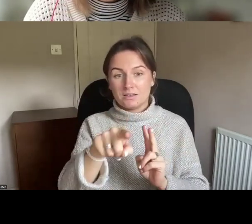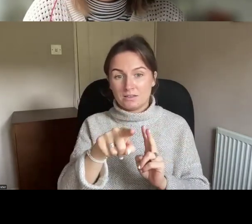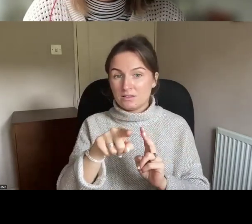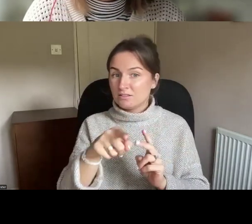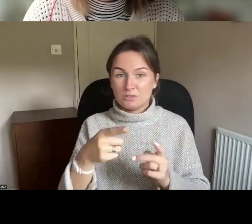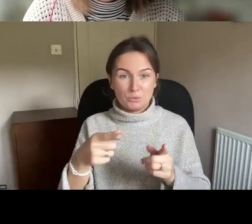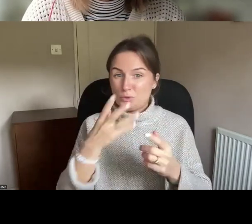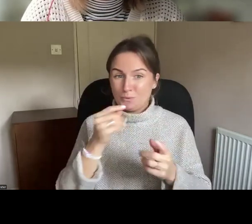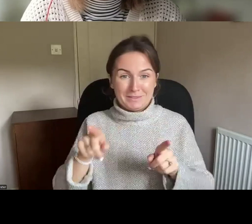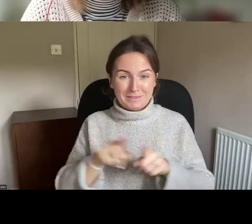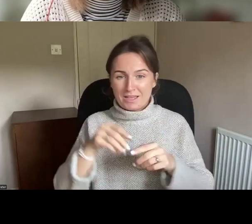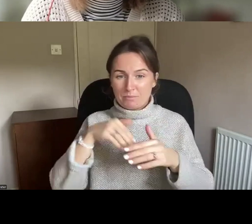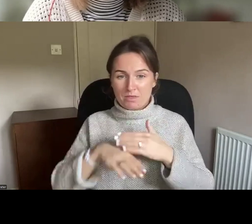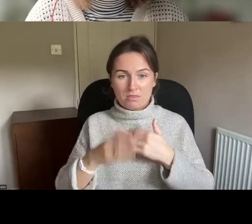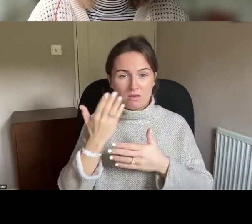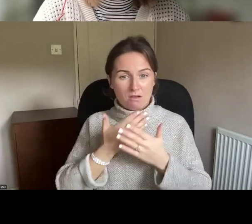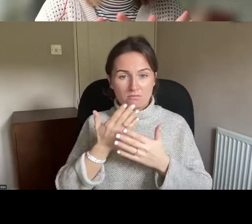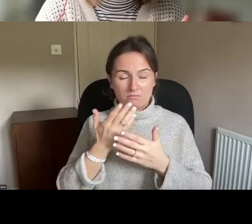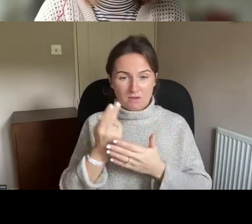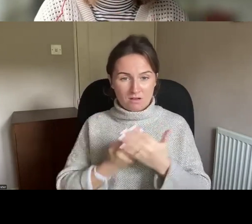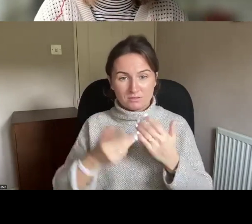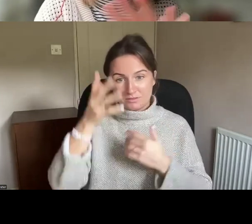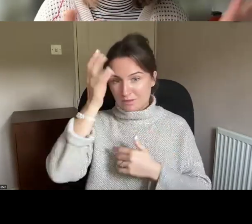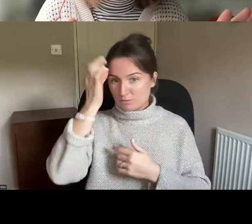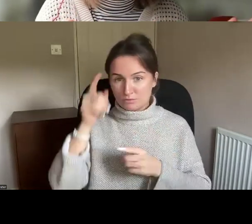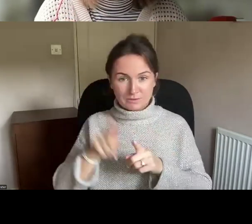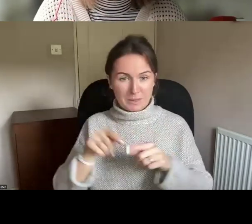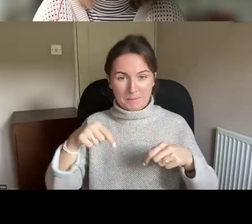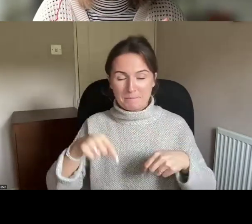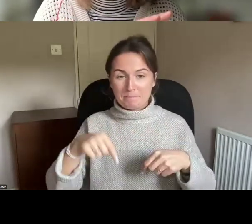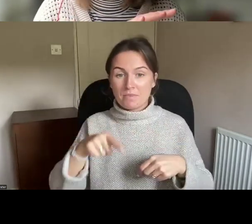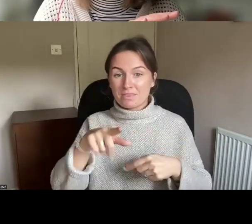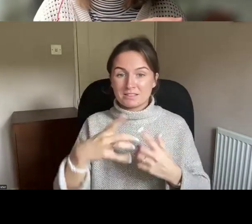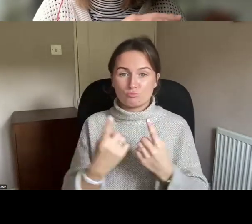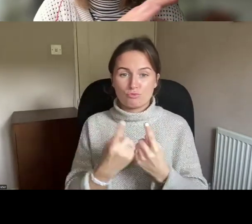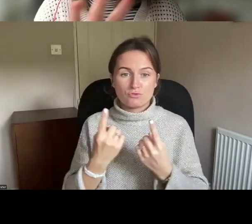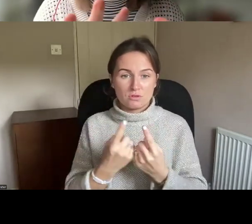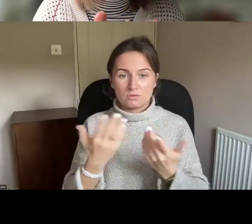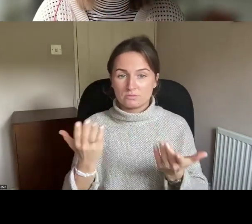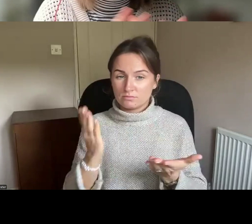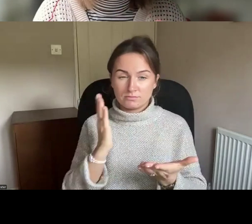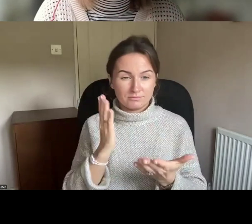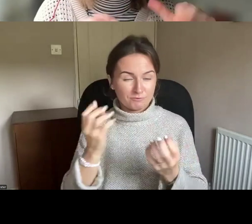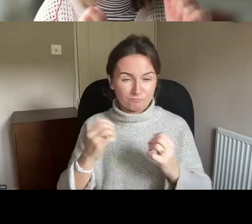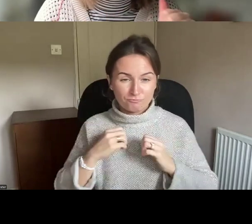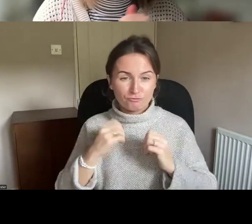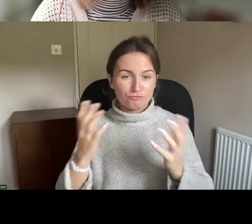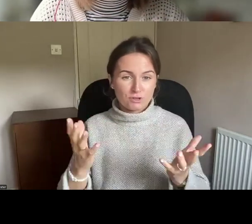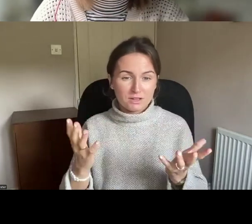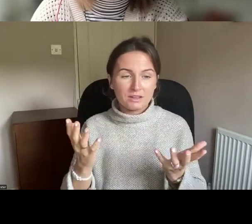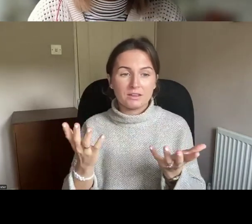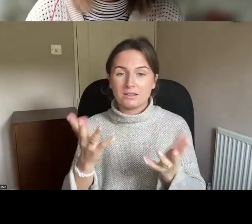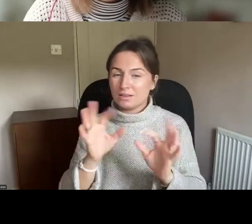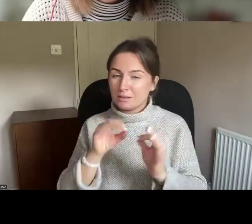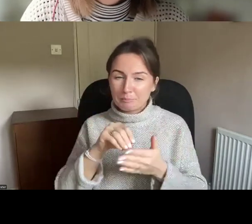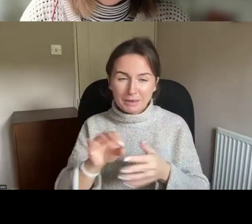Arts Council. So it's very much a product that's free to use, and all the